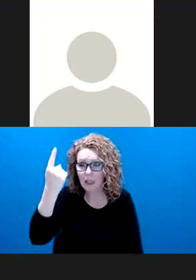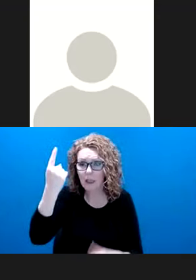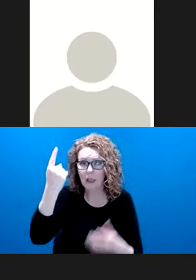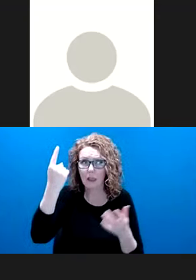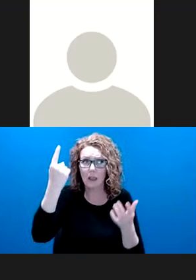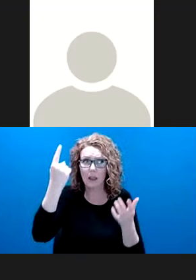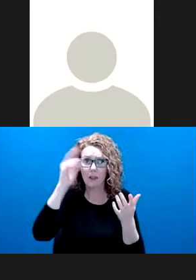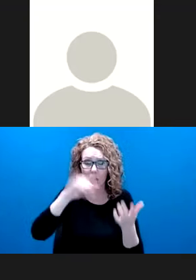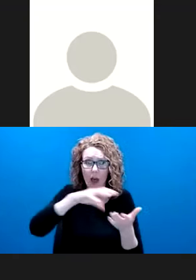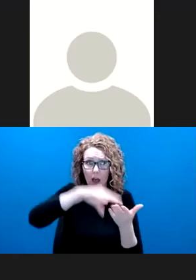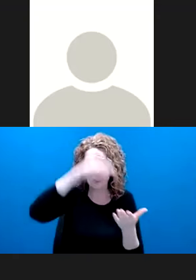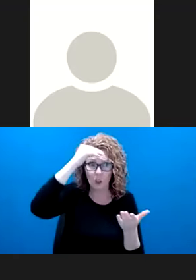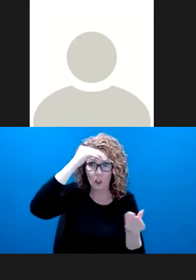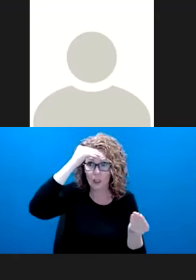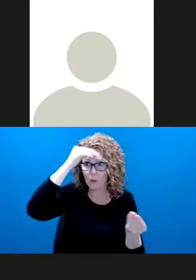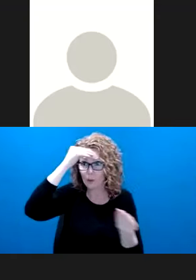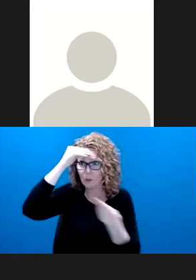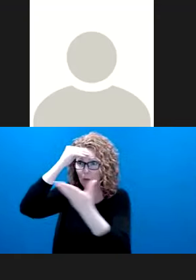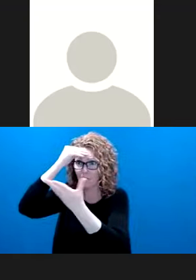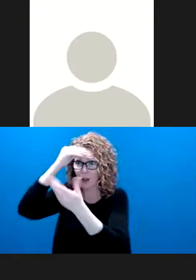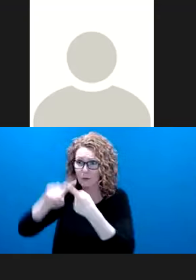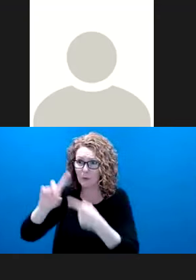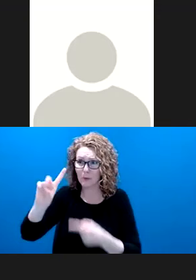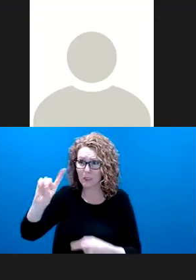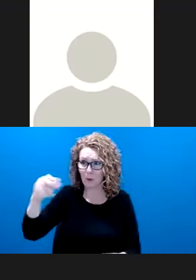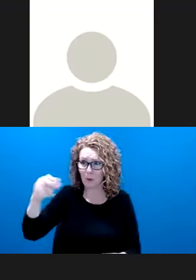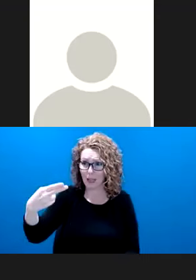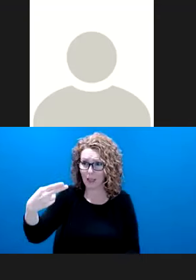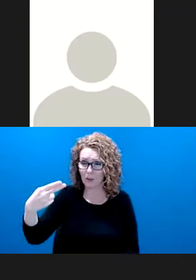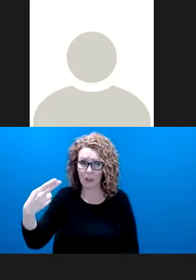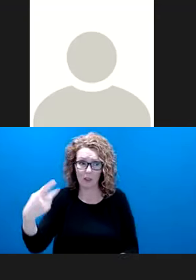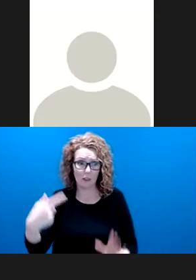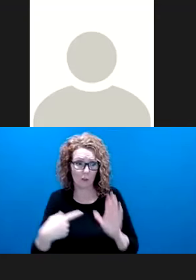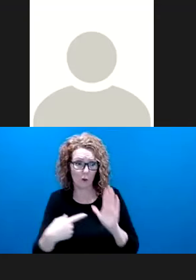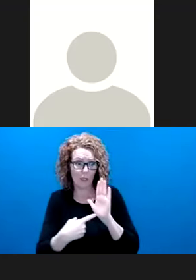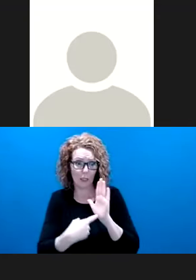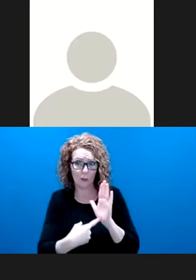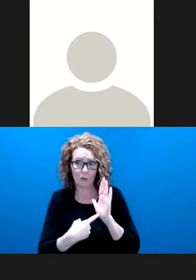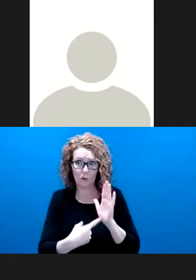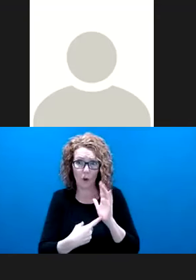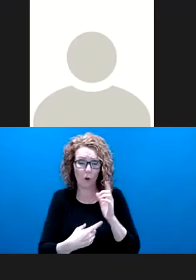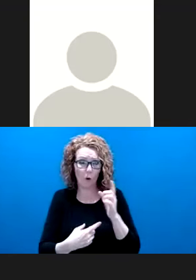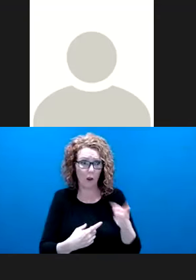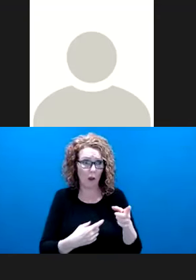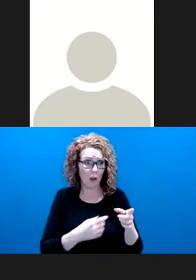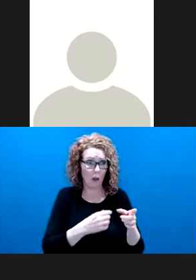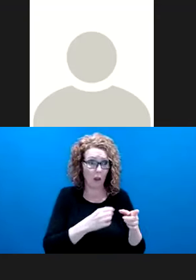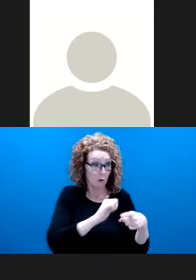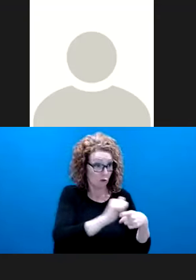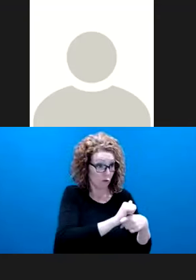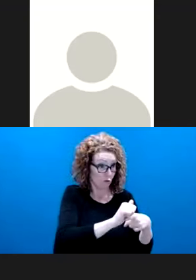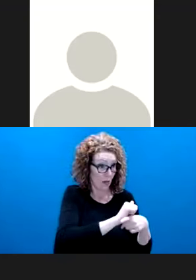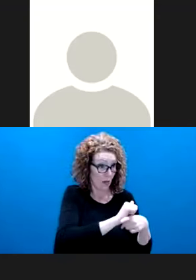to the health department in Washington. You say, okay, we have some correlation between the differences in